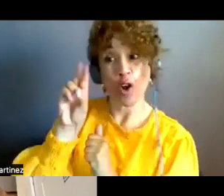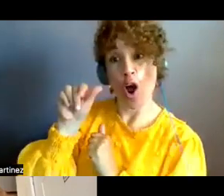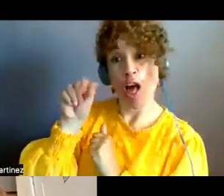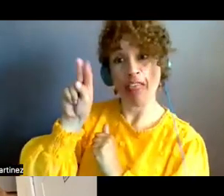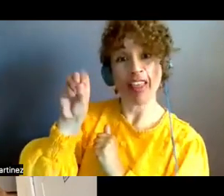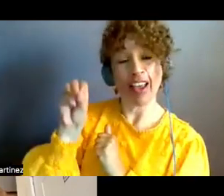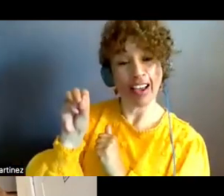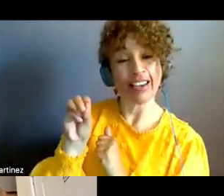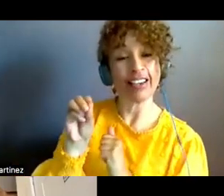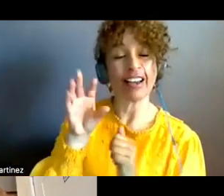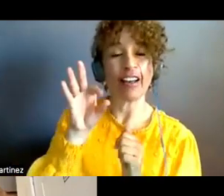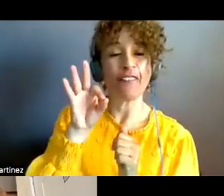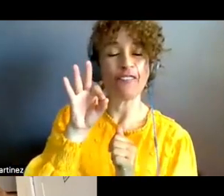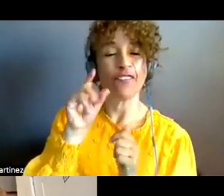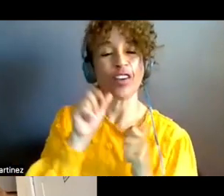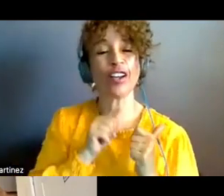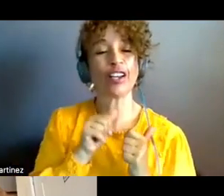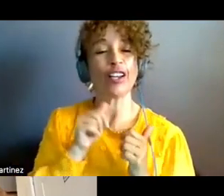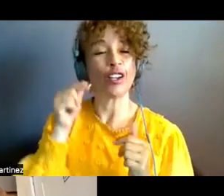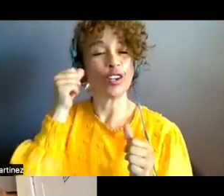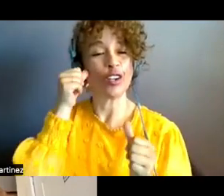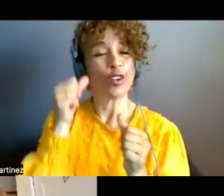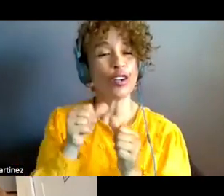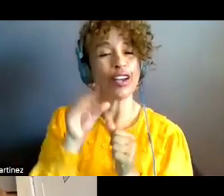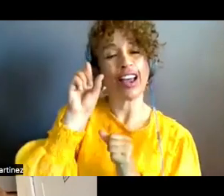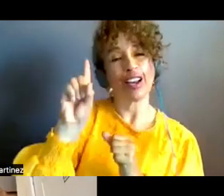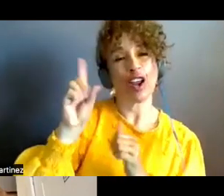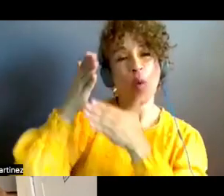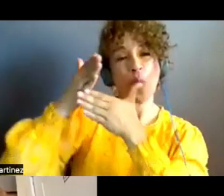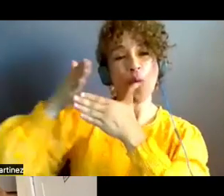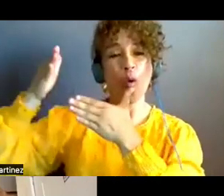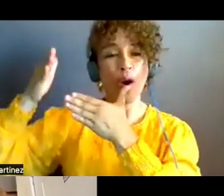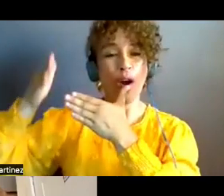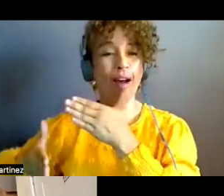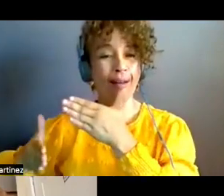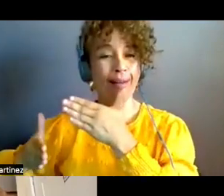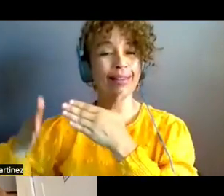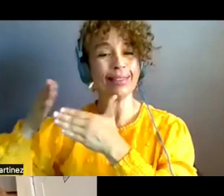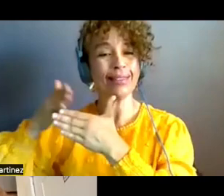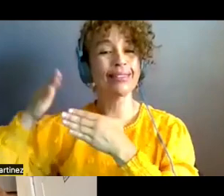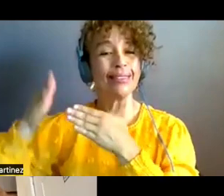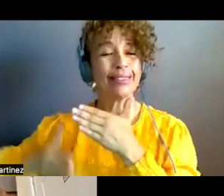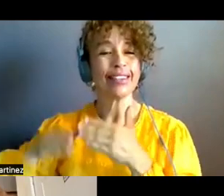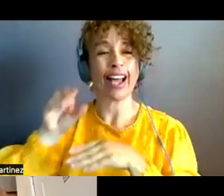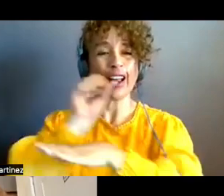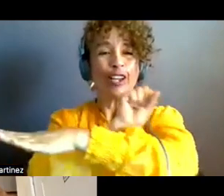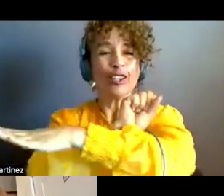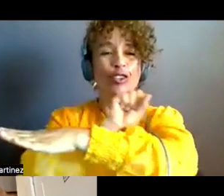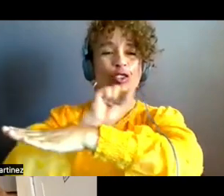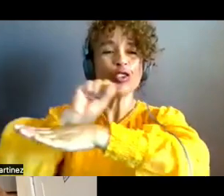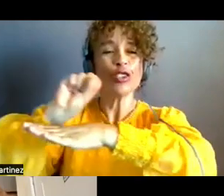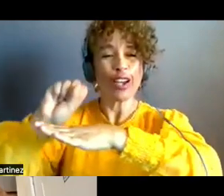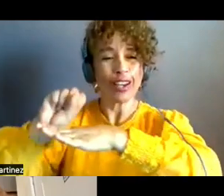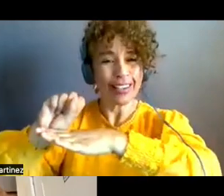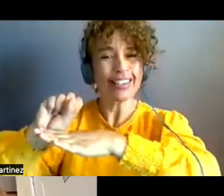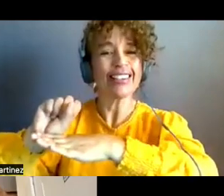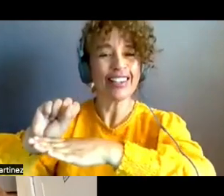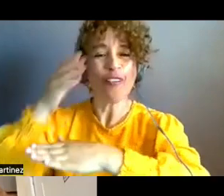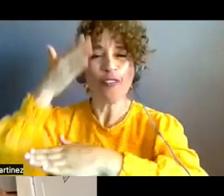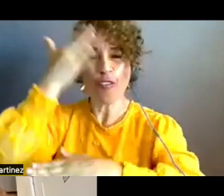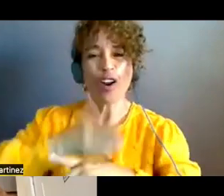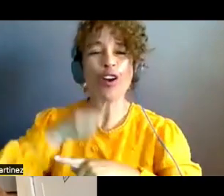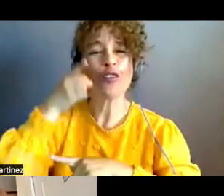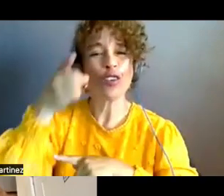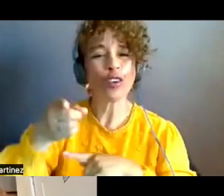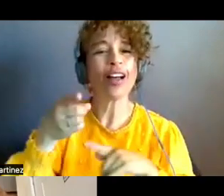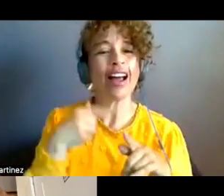had to space ourselves and you were like at the one end of the stage and you had plexiglass in front of you. And